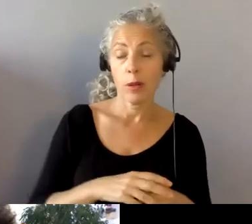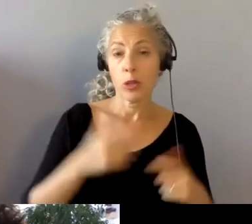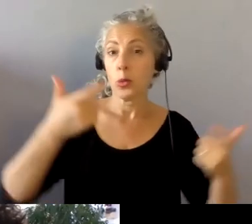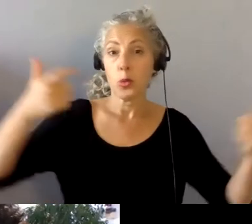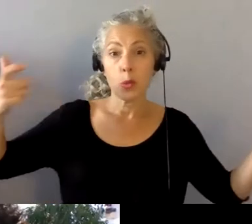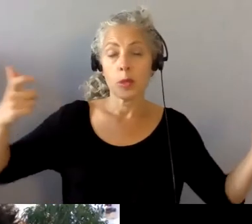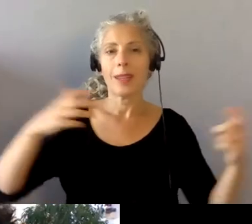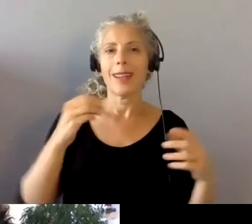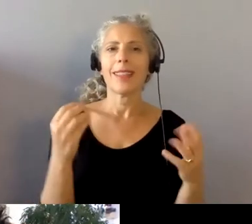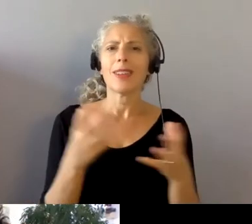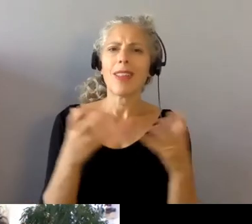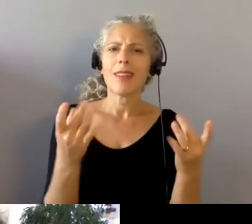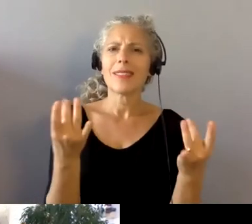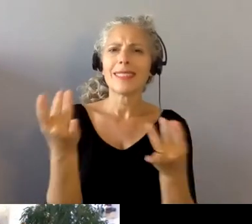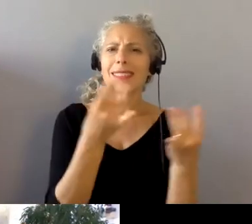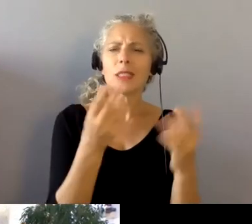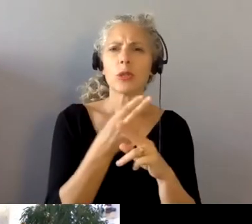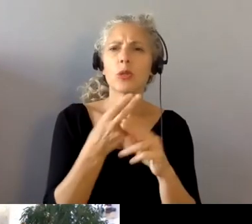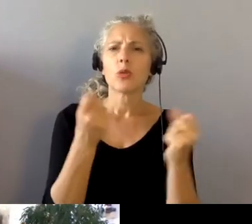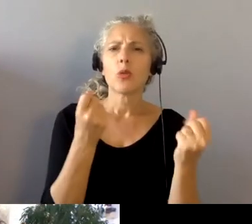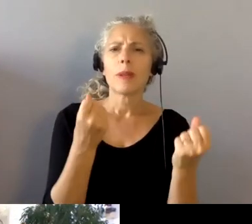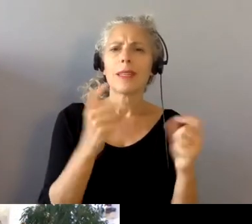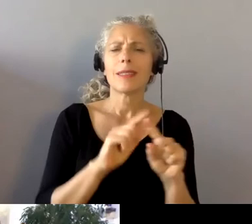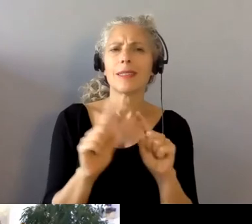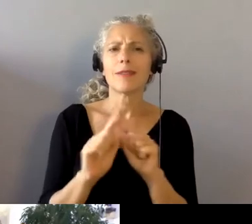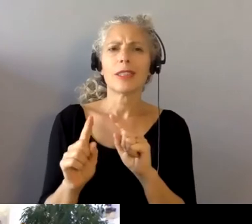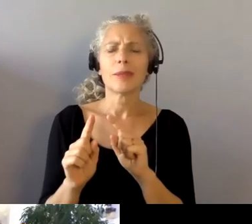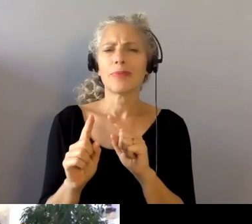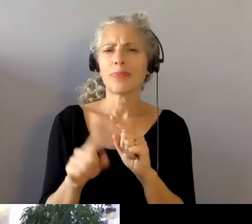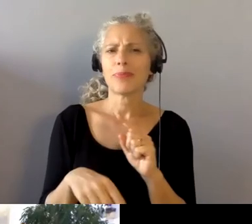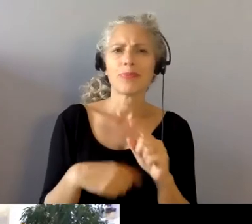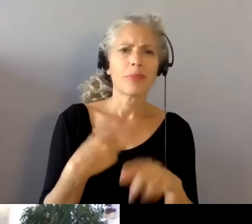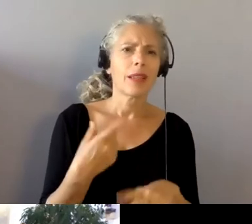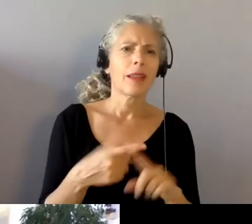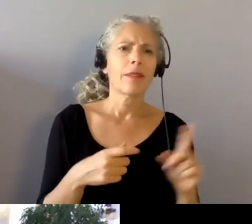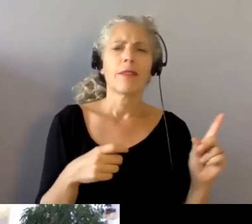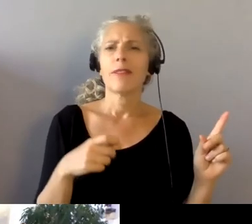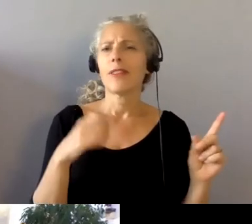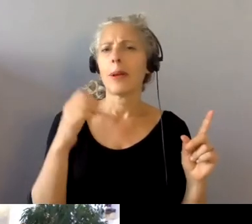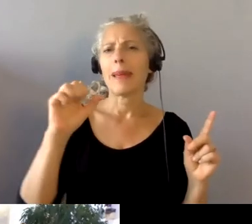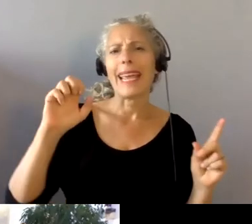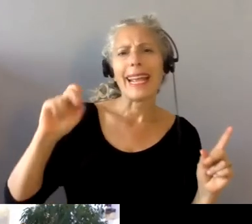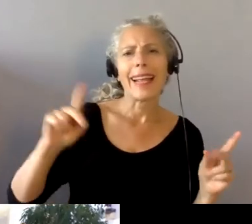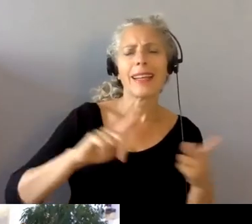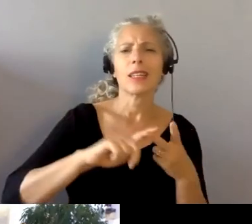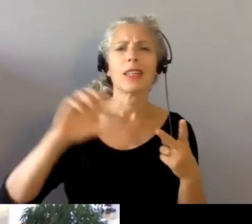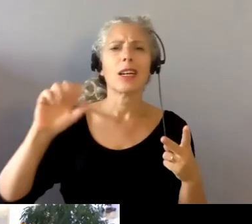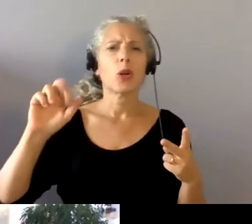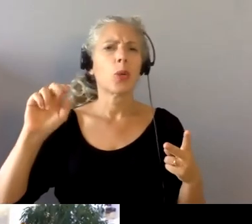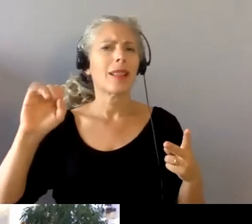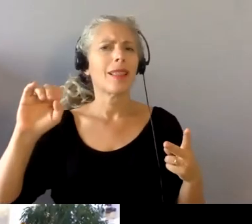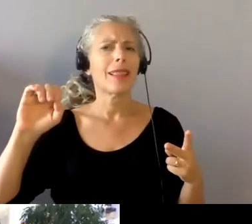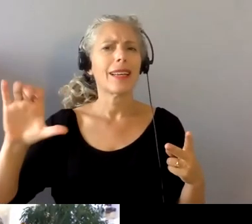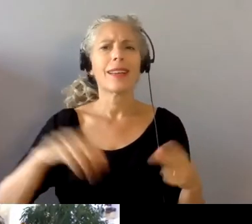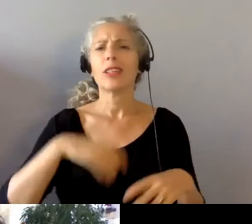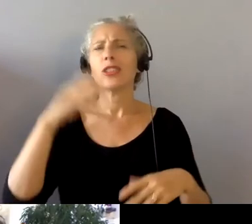this tactility in that you're using so many different from Sumi ink to acrylic, you're using spray guns and,